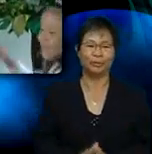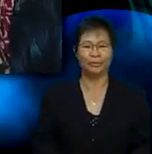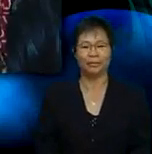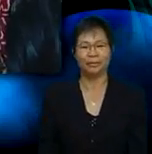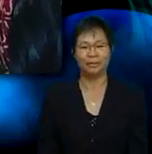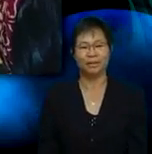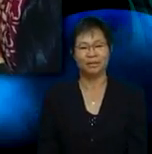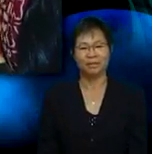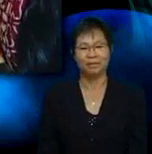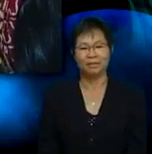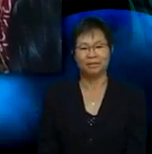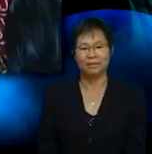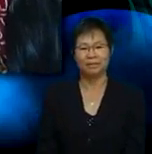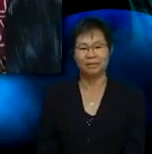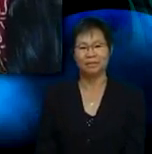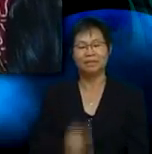Wow.